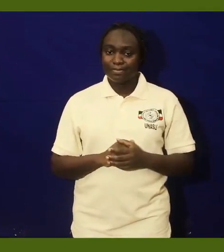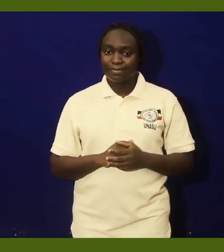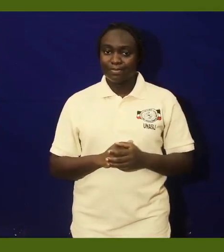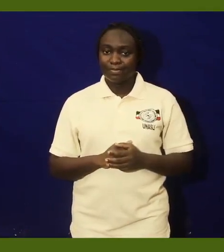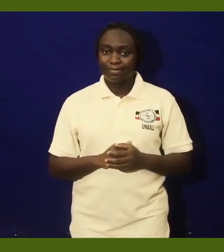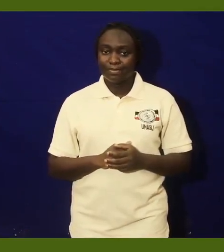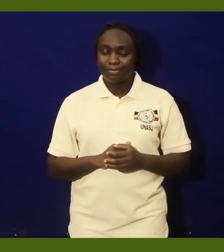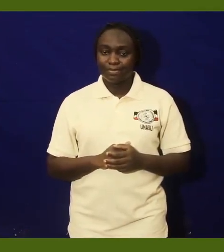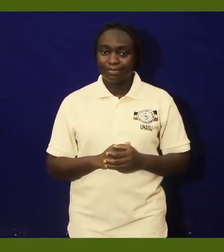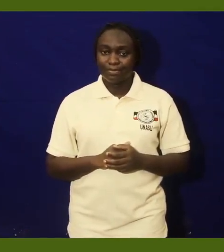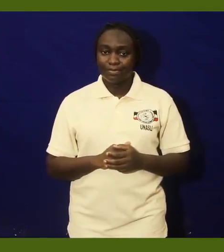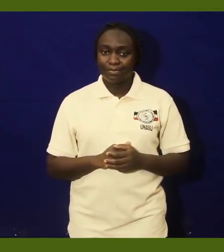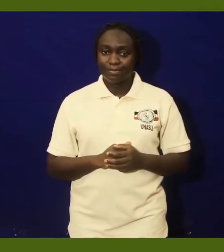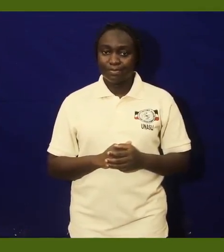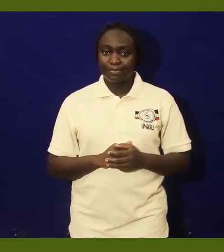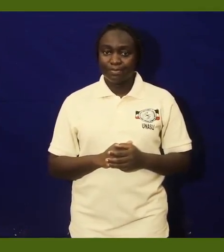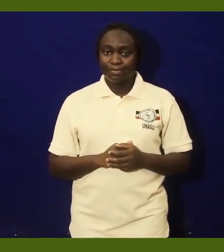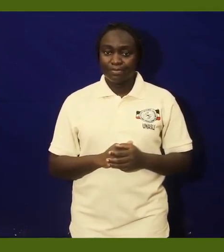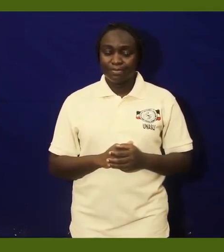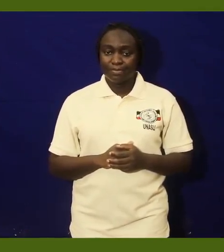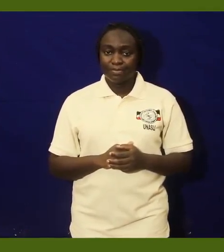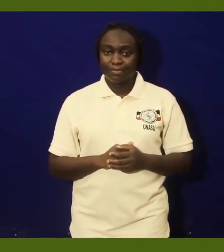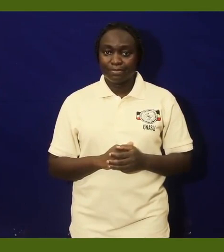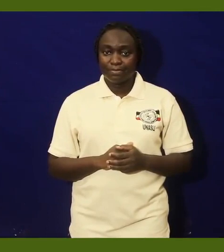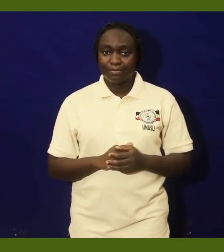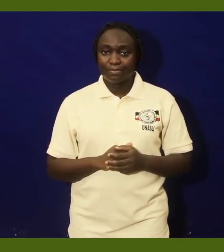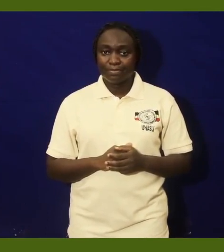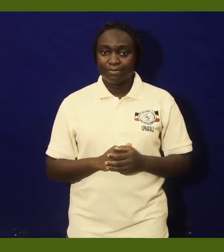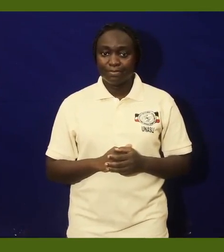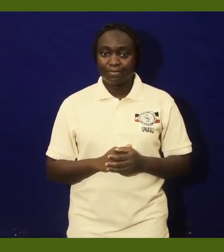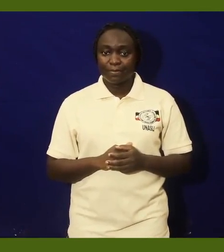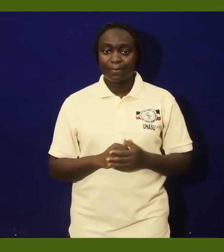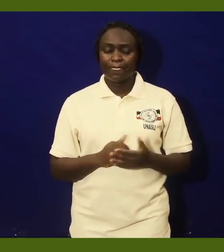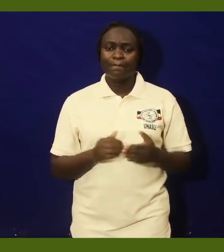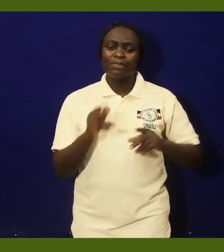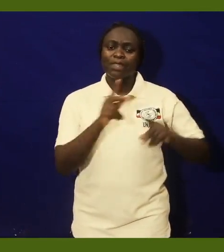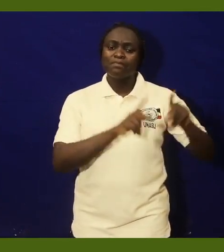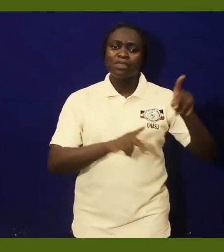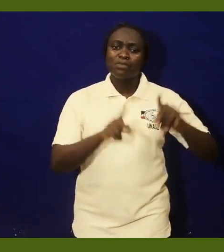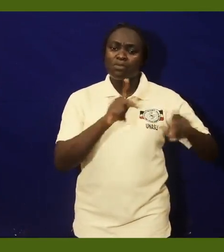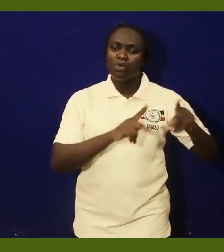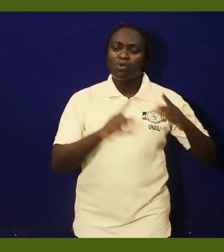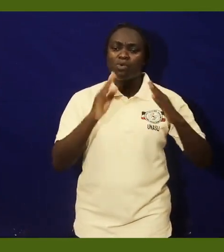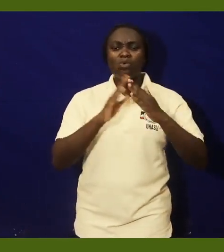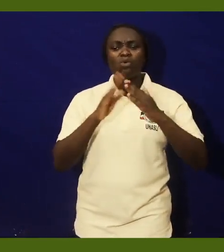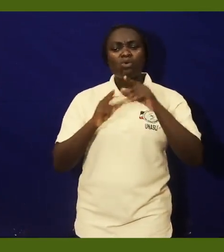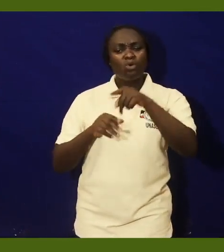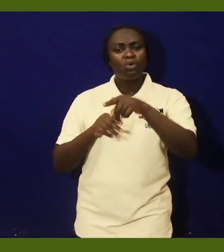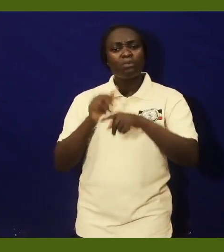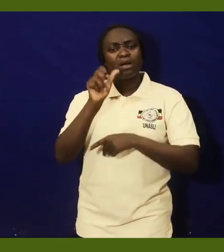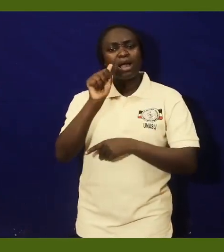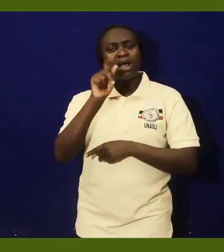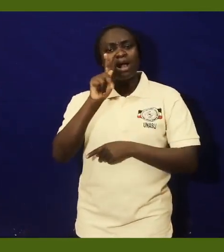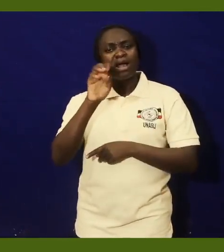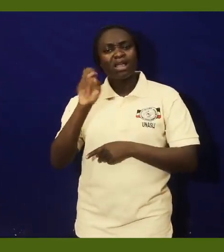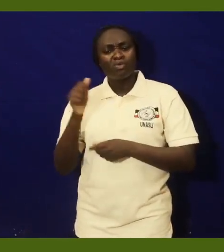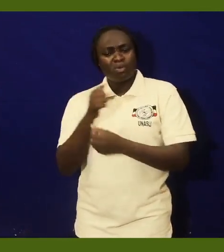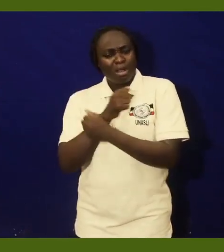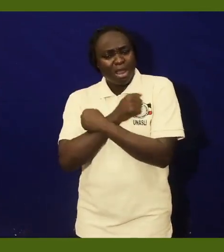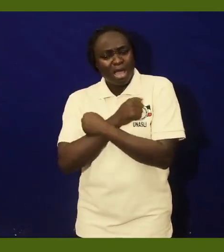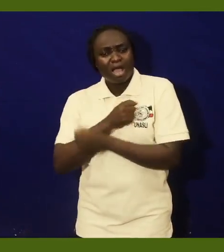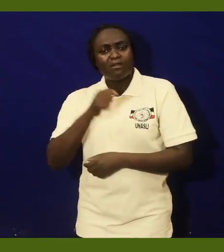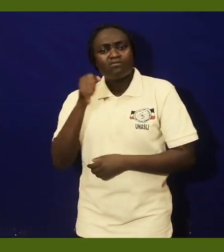Why do people in Akelo's home love grandmother?